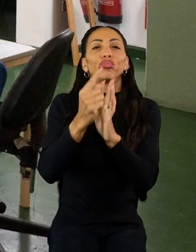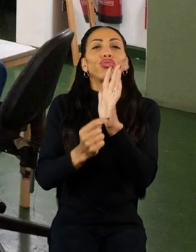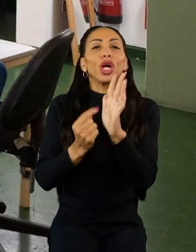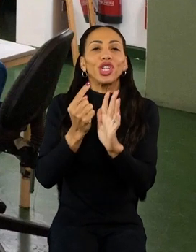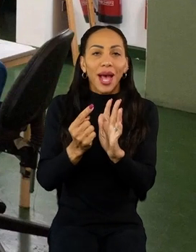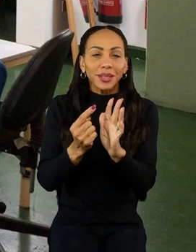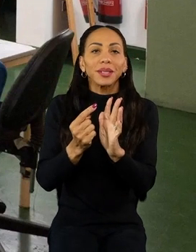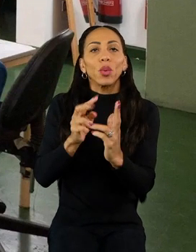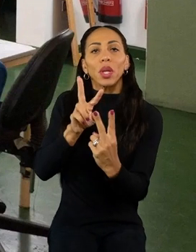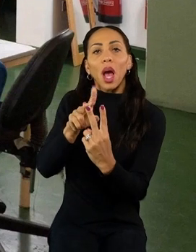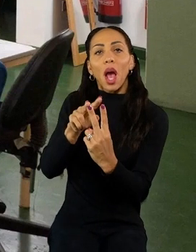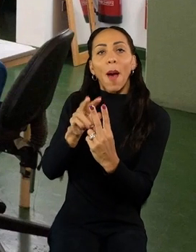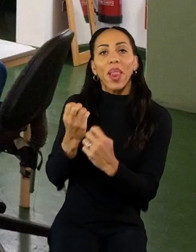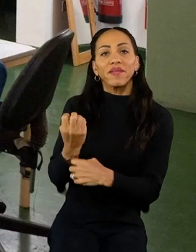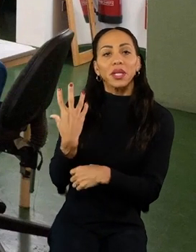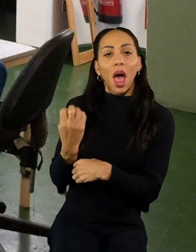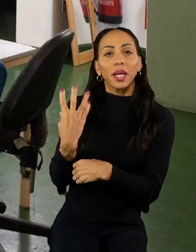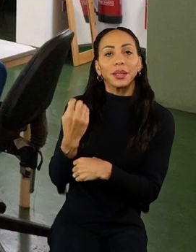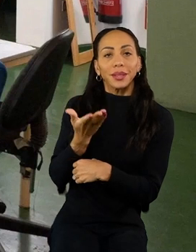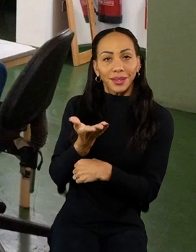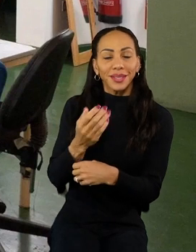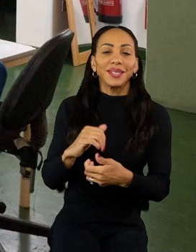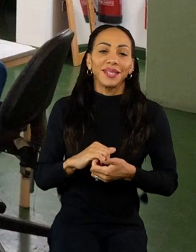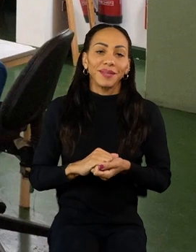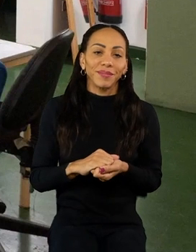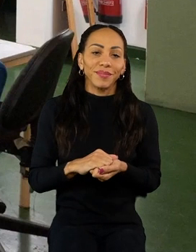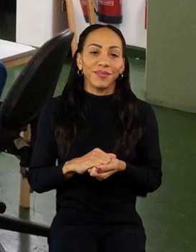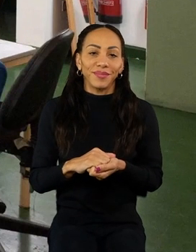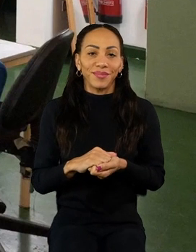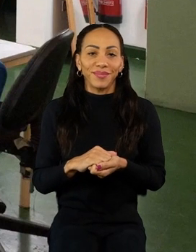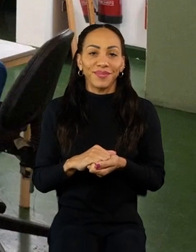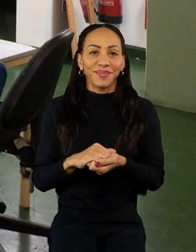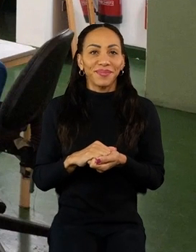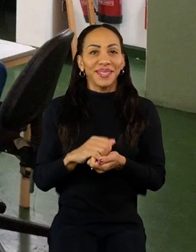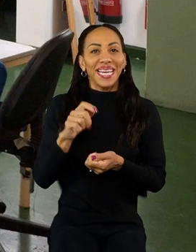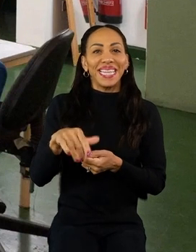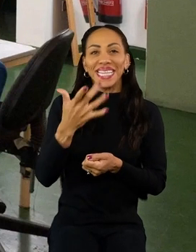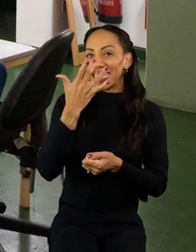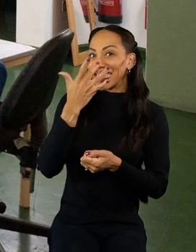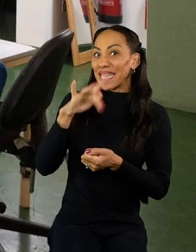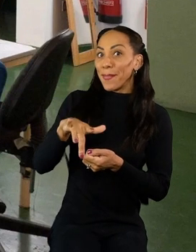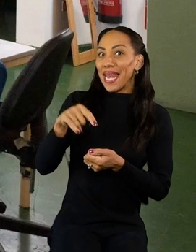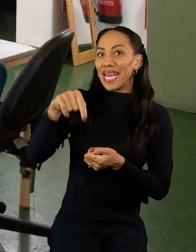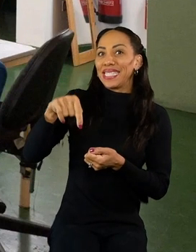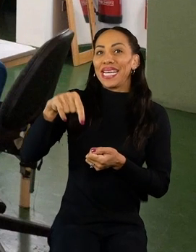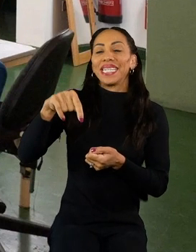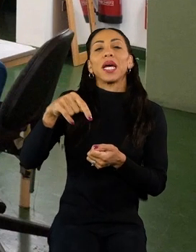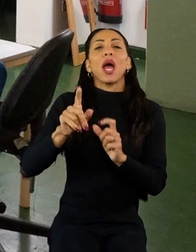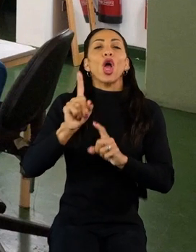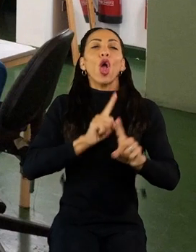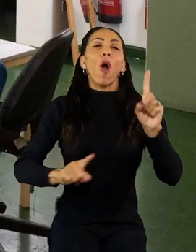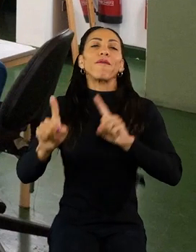introduce the project with a couple of slides here, and in this sort of